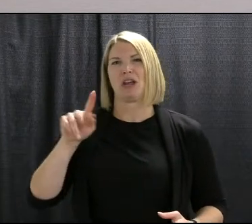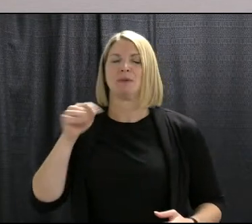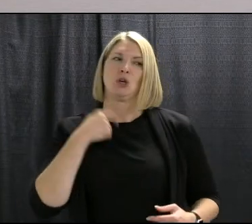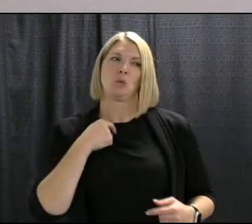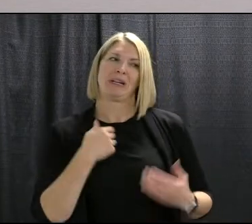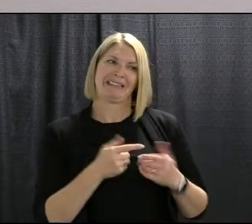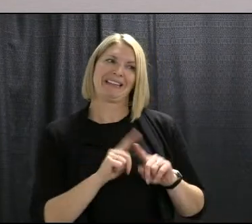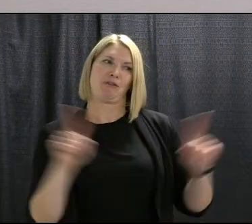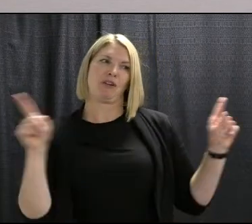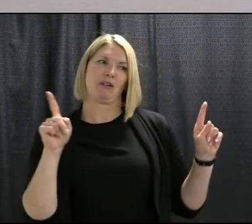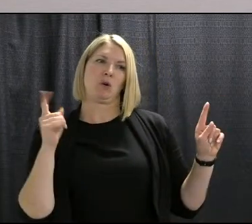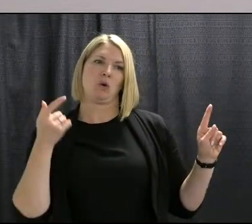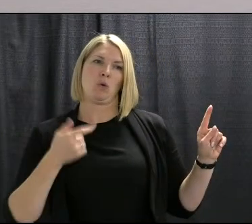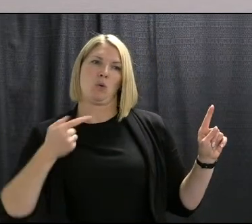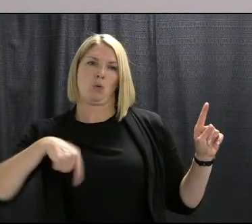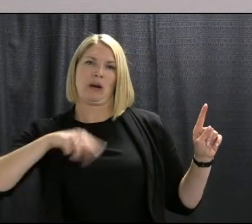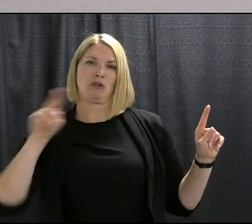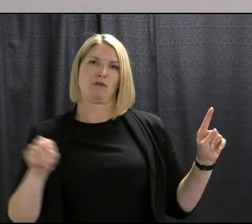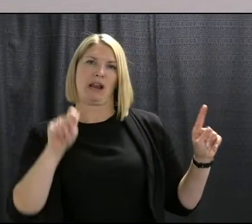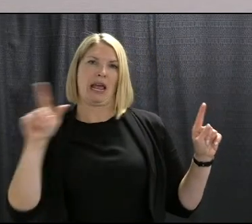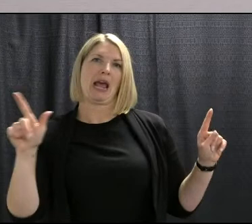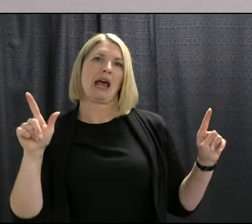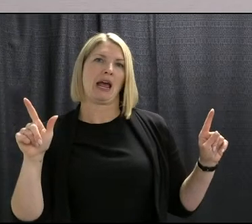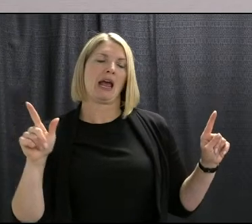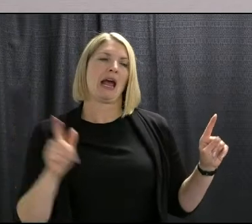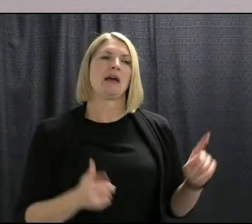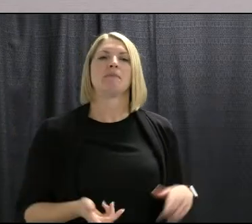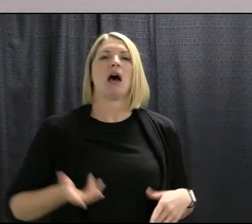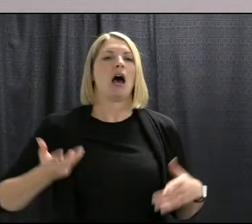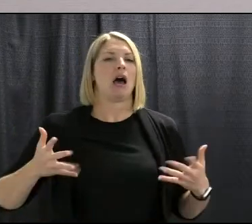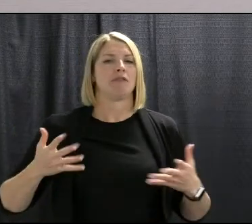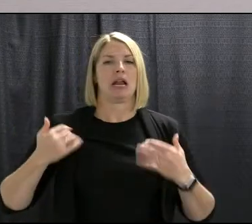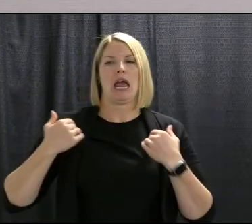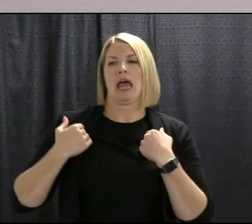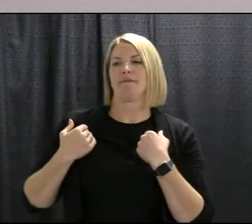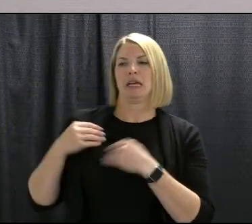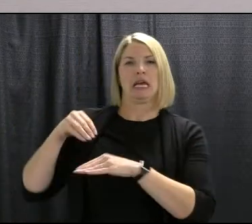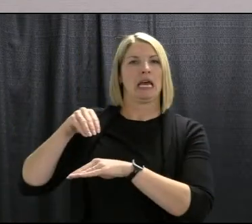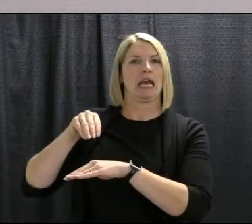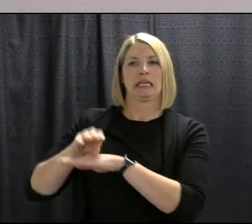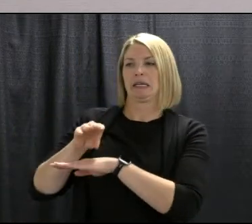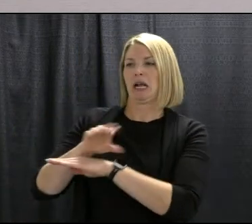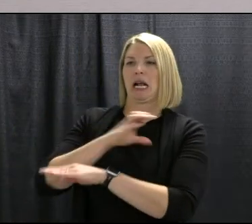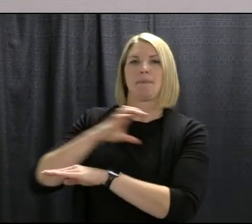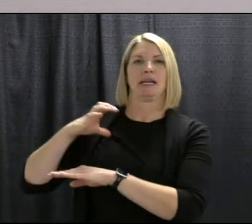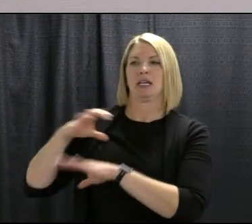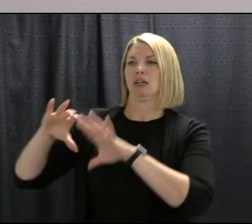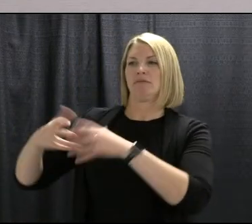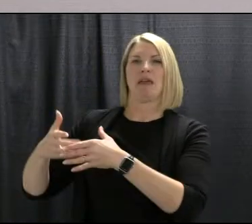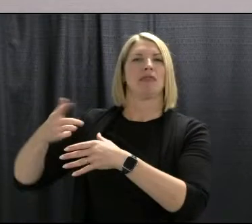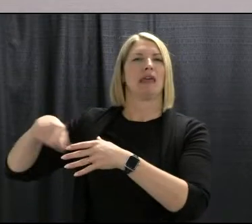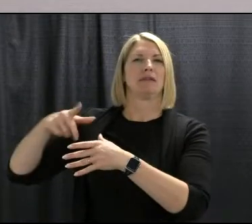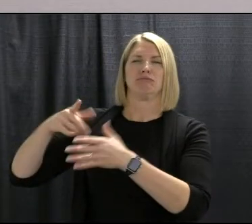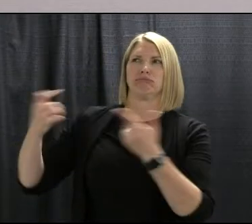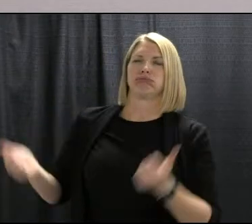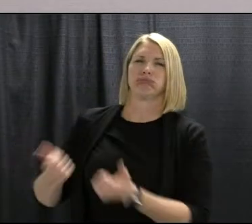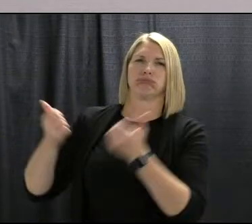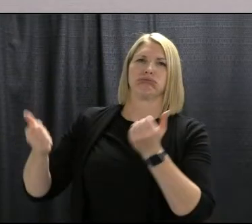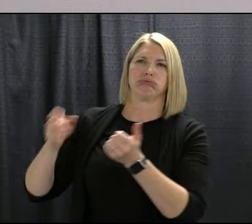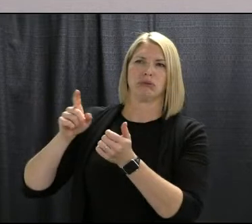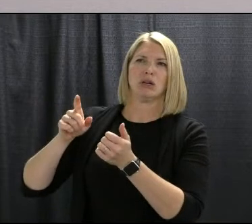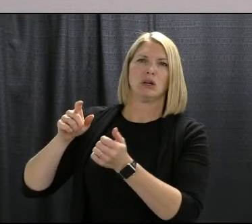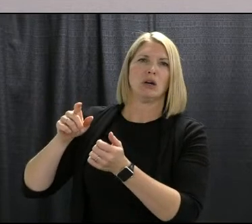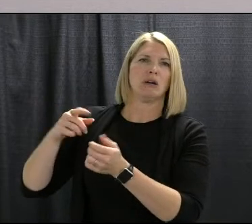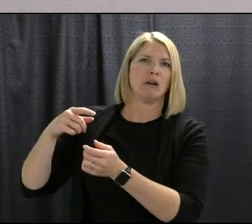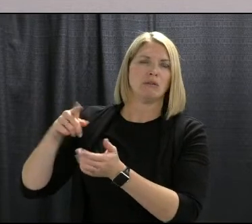And again, the stakeholder community groups who have done extensive work on this, I'll turn to the St. John's Status of Women, the work that they've done and the reports that